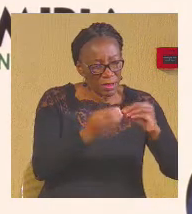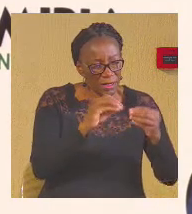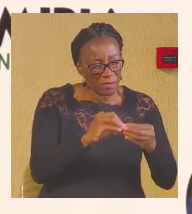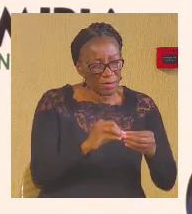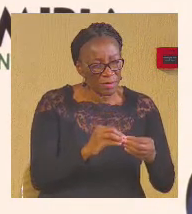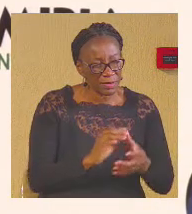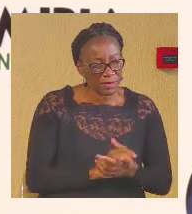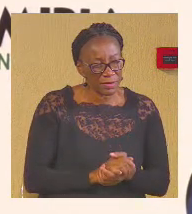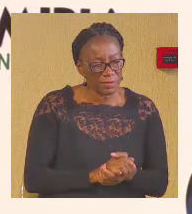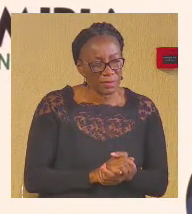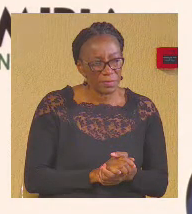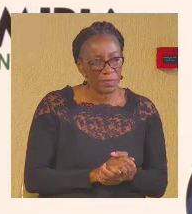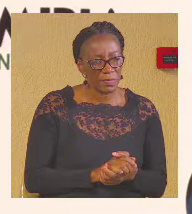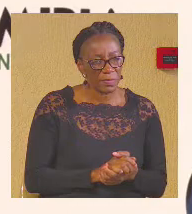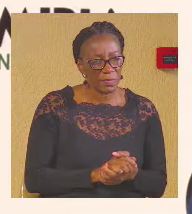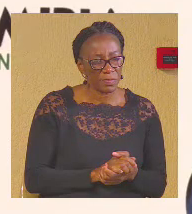already. And